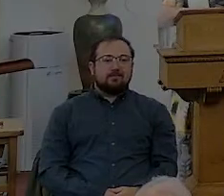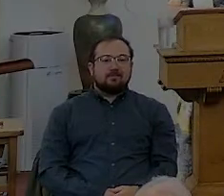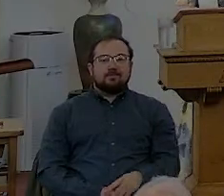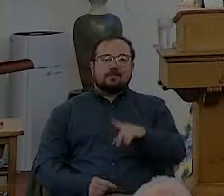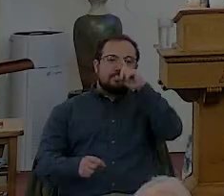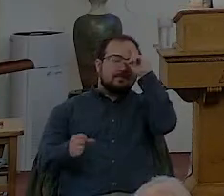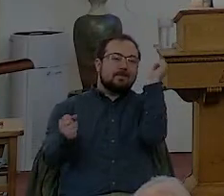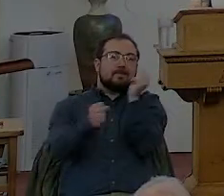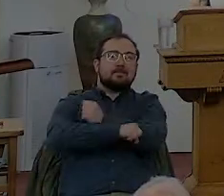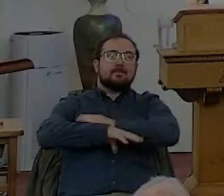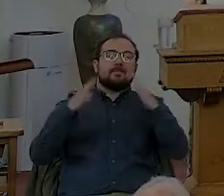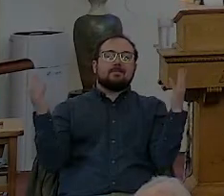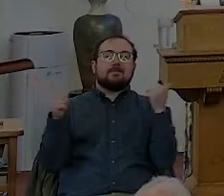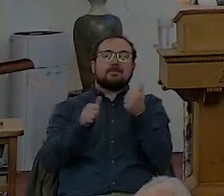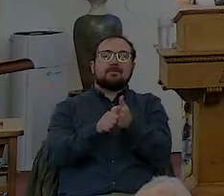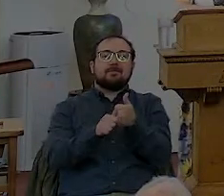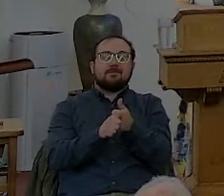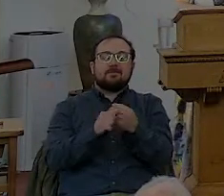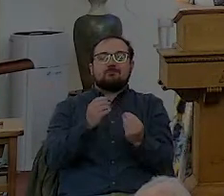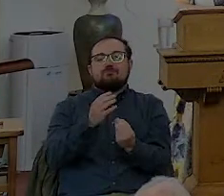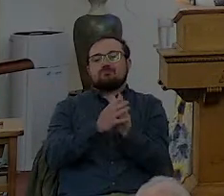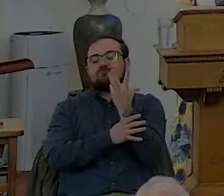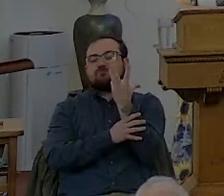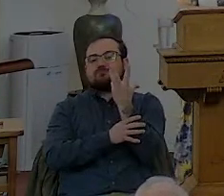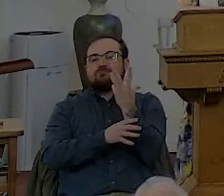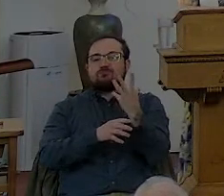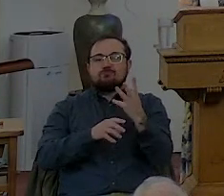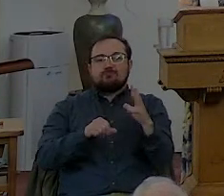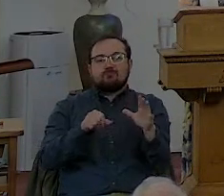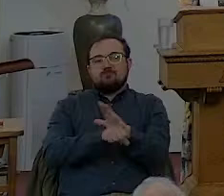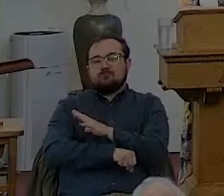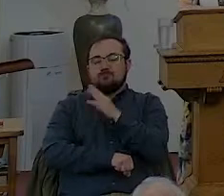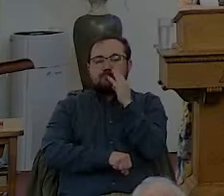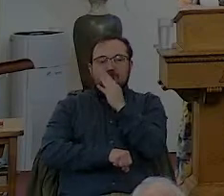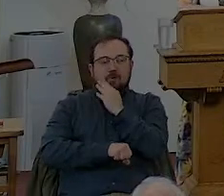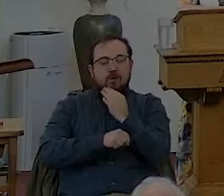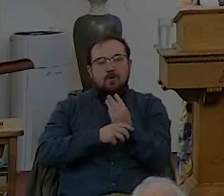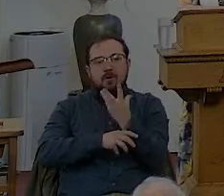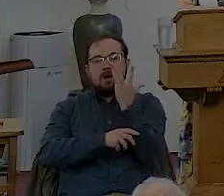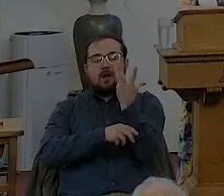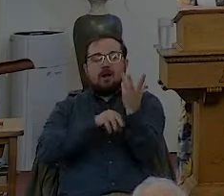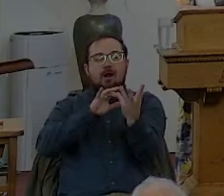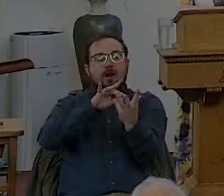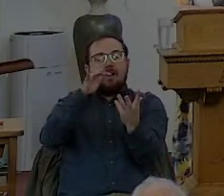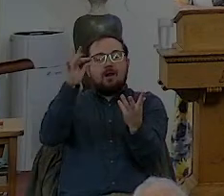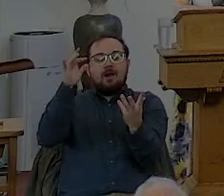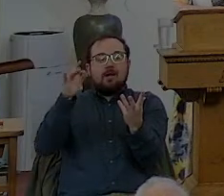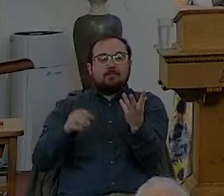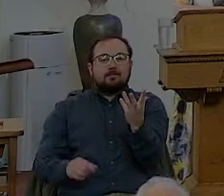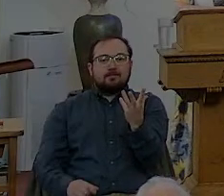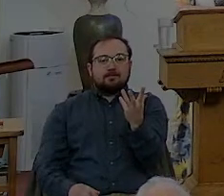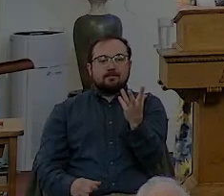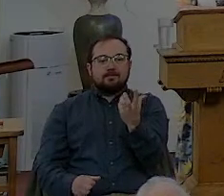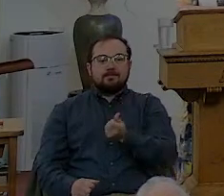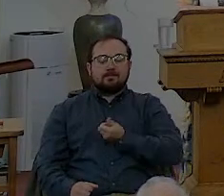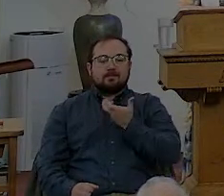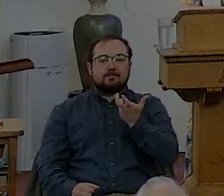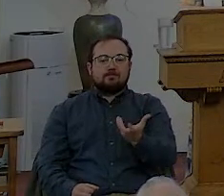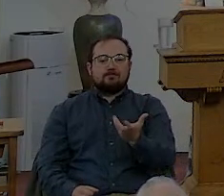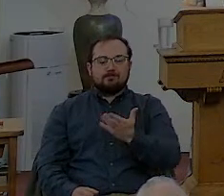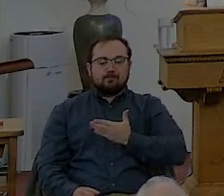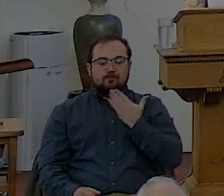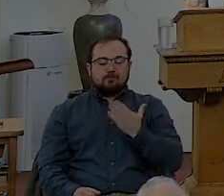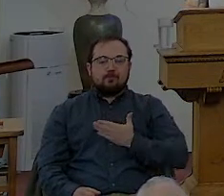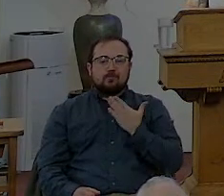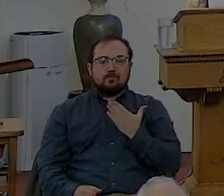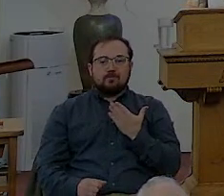Imagine yourself as a blooming flower, fully open and radiant. Let this movement be an expression of joy, connection,